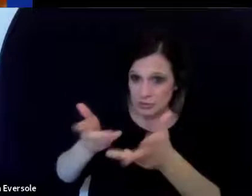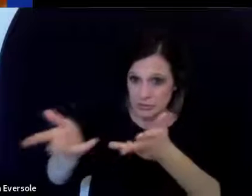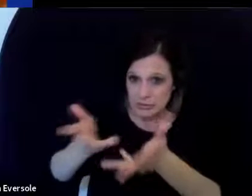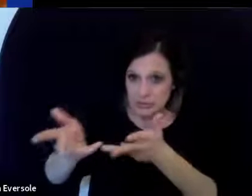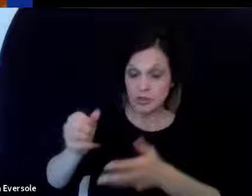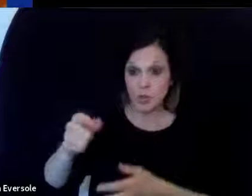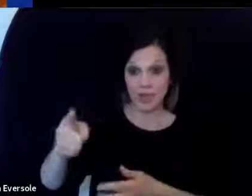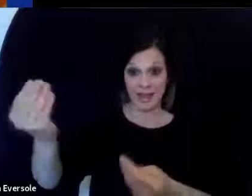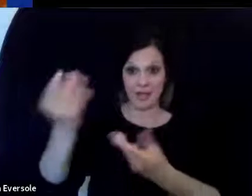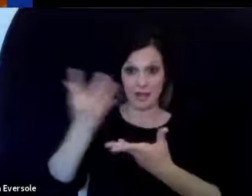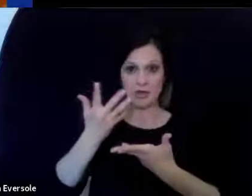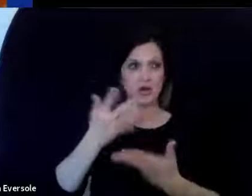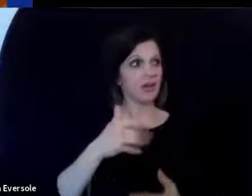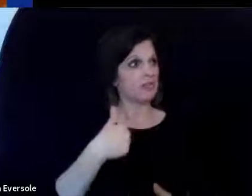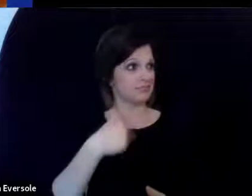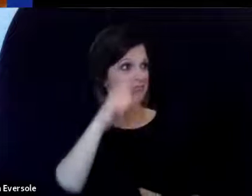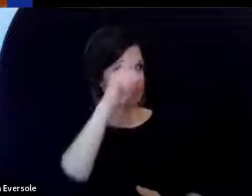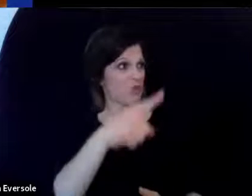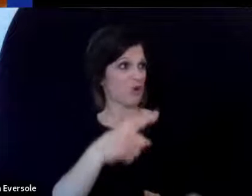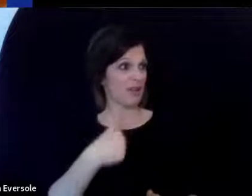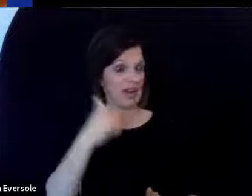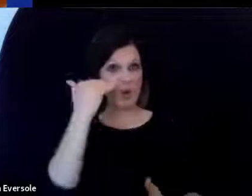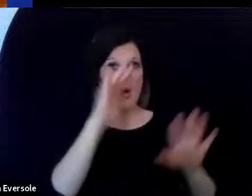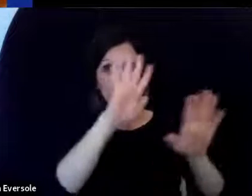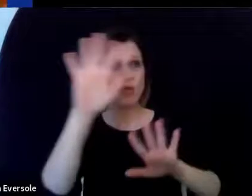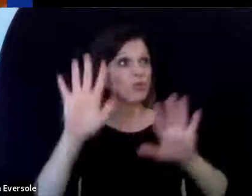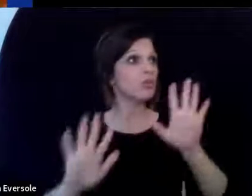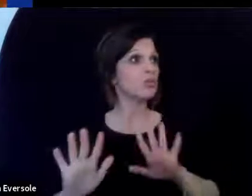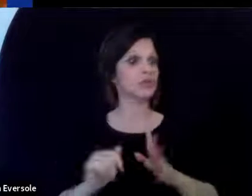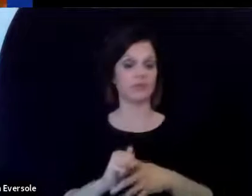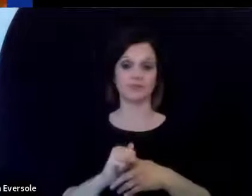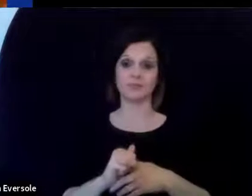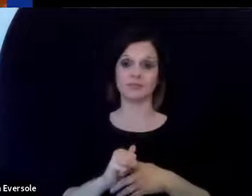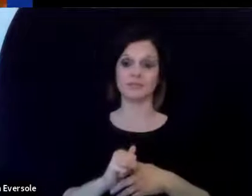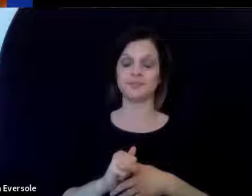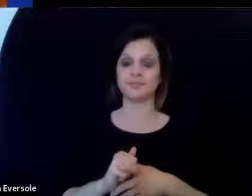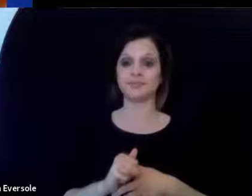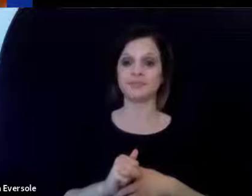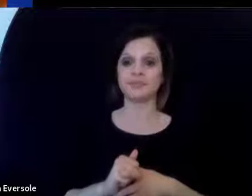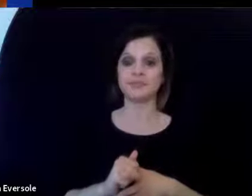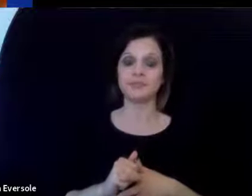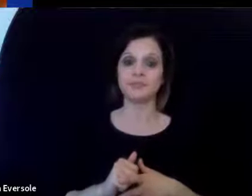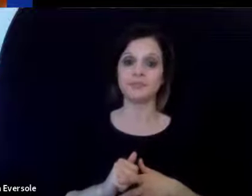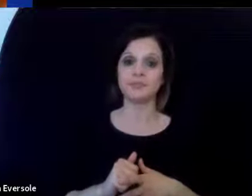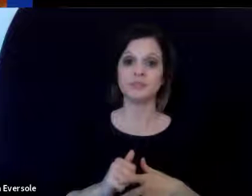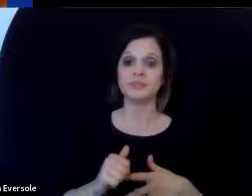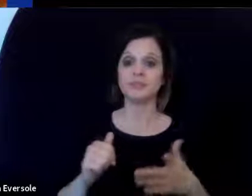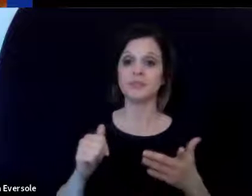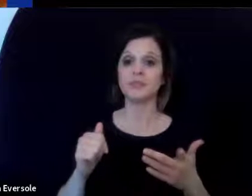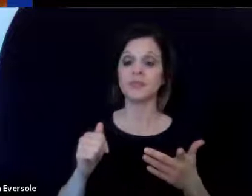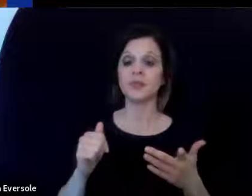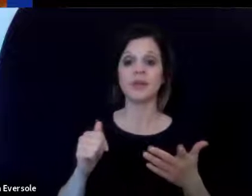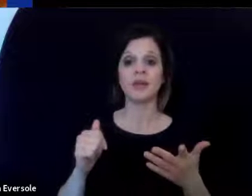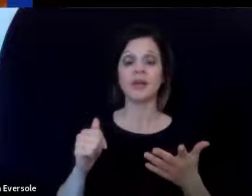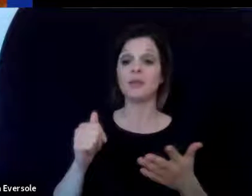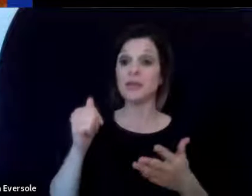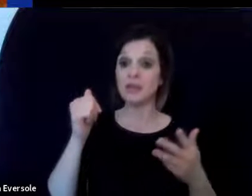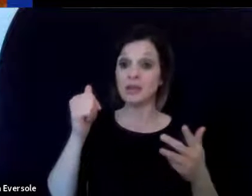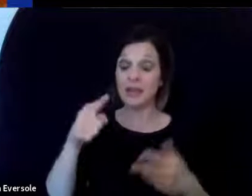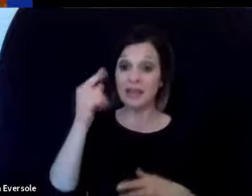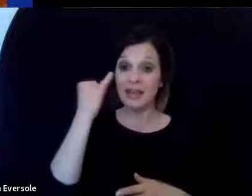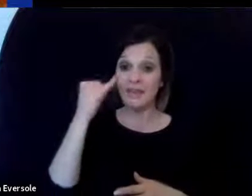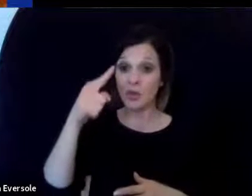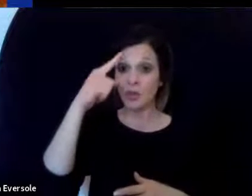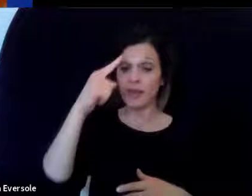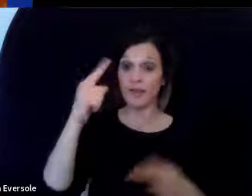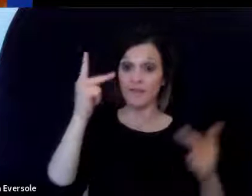competent. The loss of their distant senses, and these are all three of their distant senses, right? Vision,